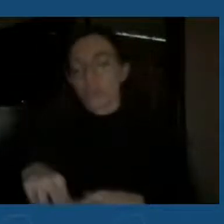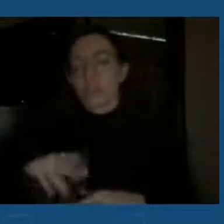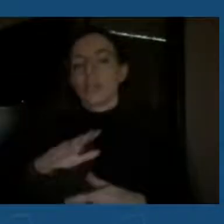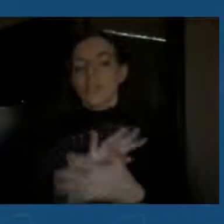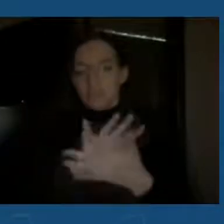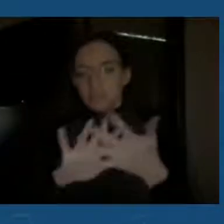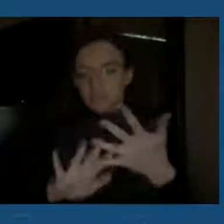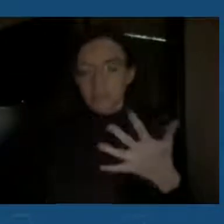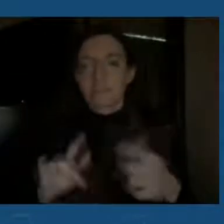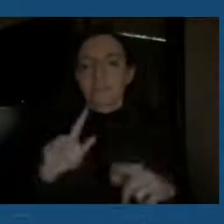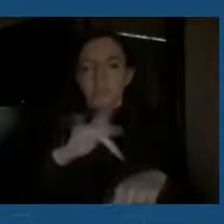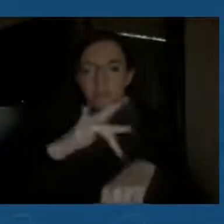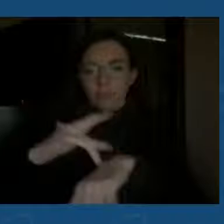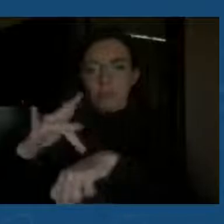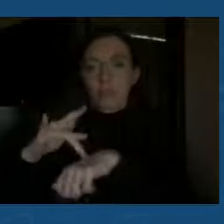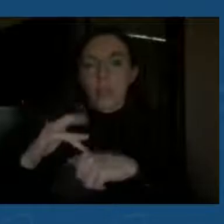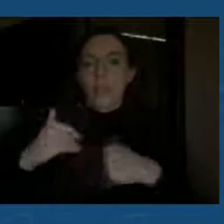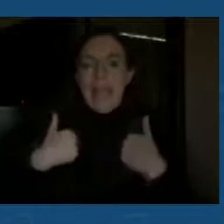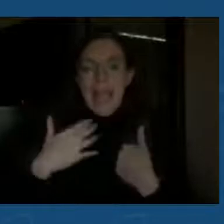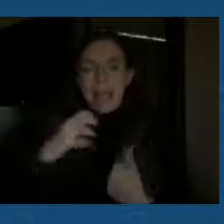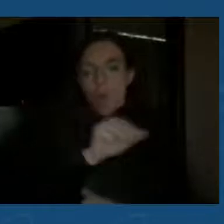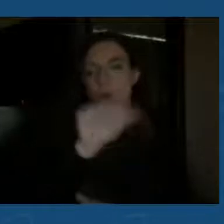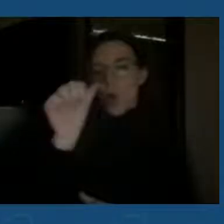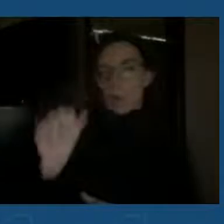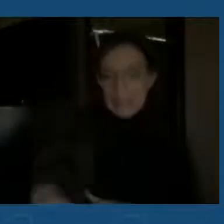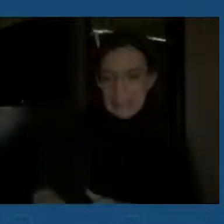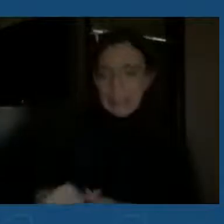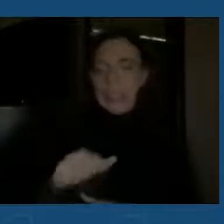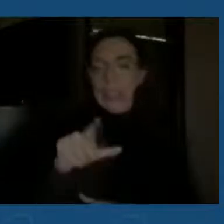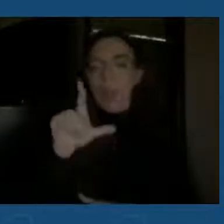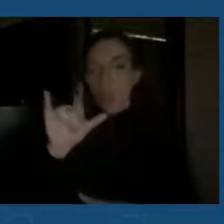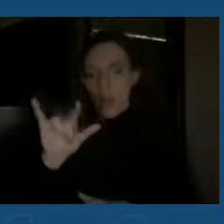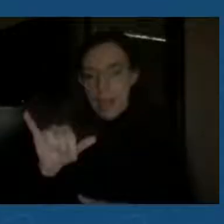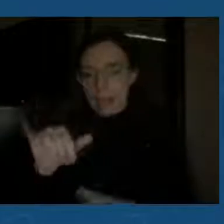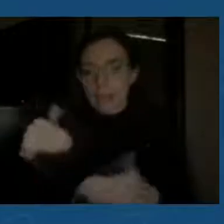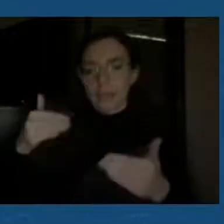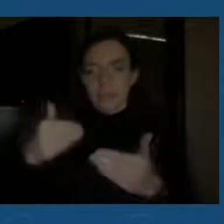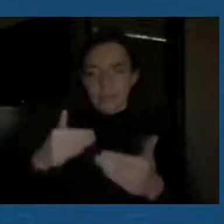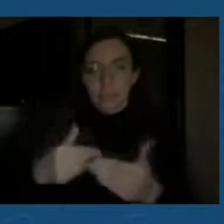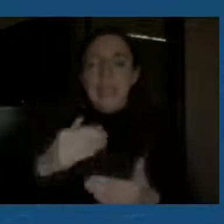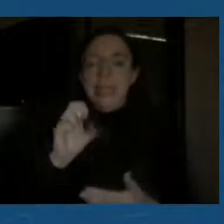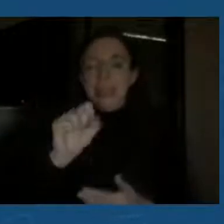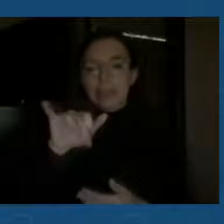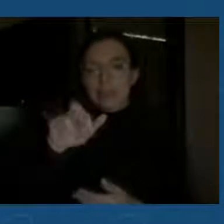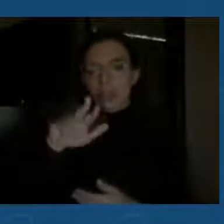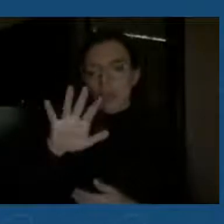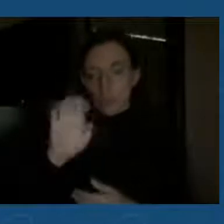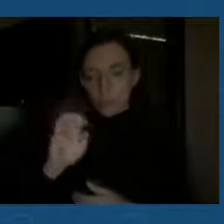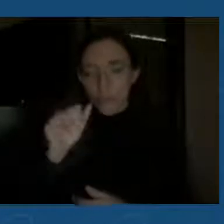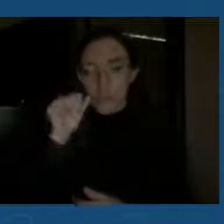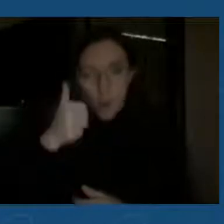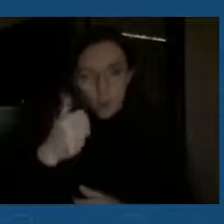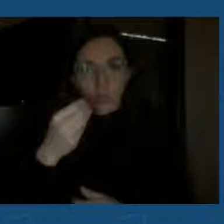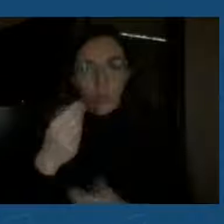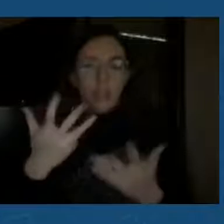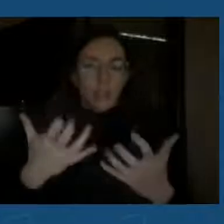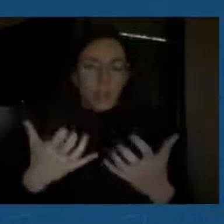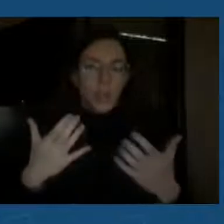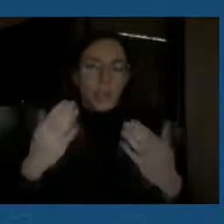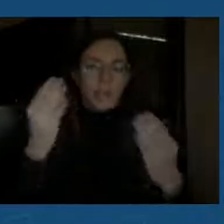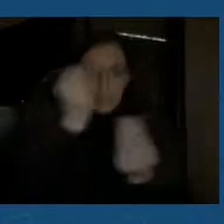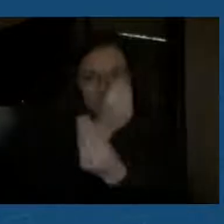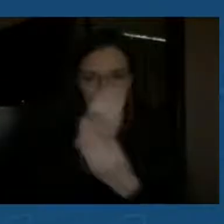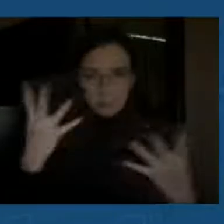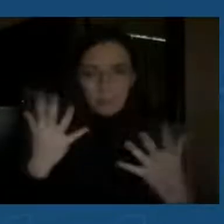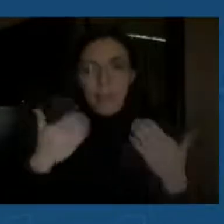is today, and we have Albany, Schenectady, Troy, and Long Island coming, but we have Syracuse tomorrow. So I just wanted to let people know that there's nothing more